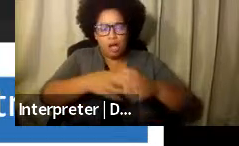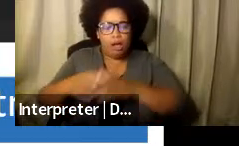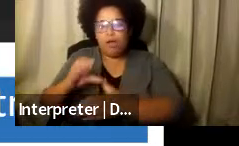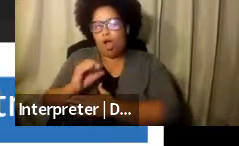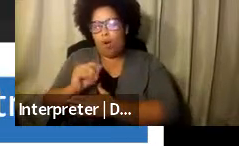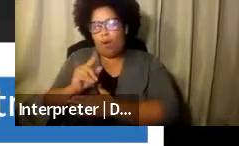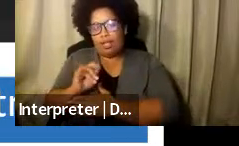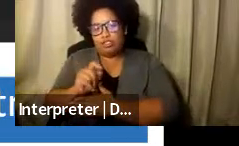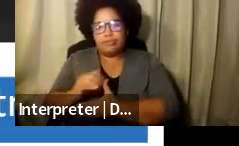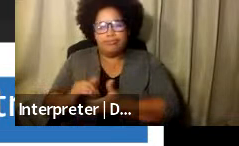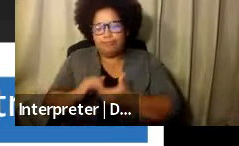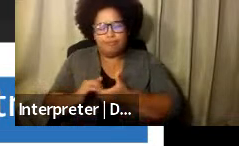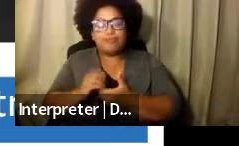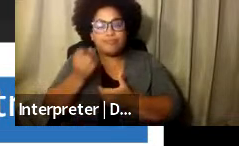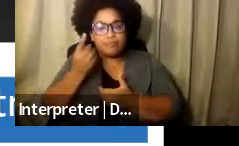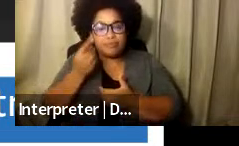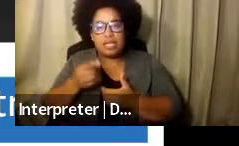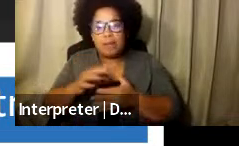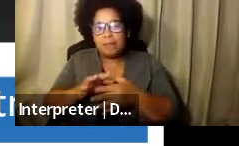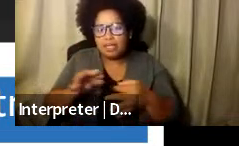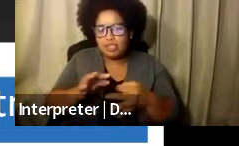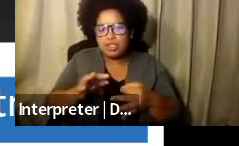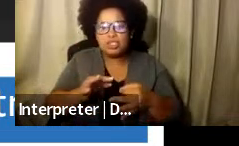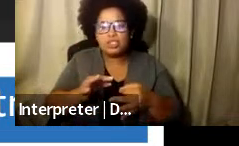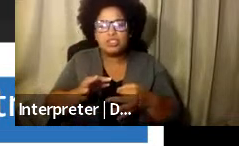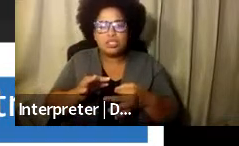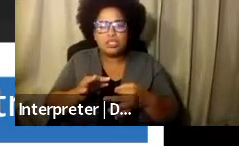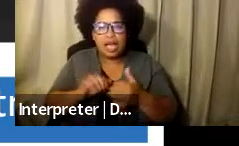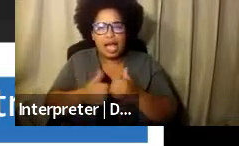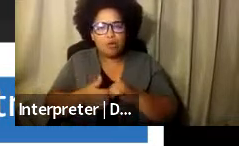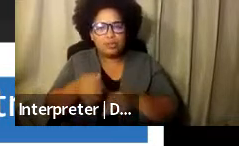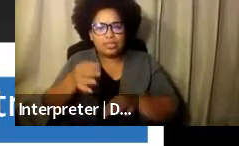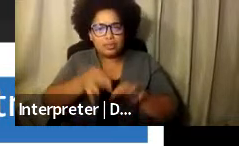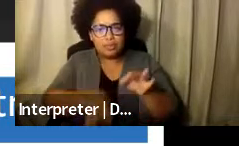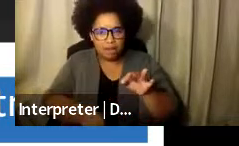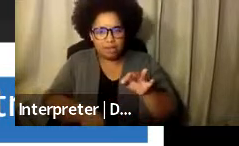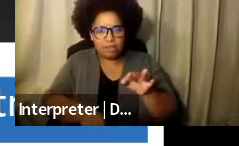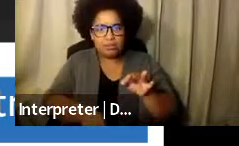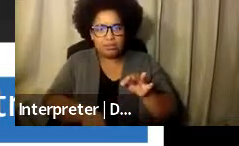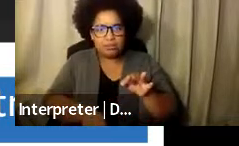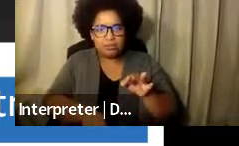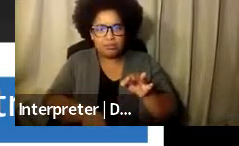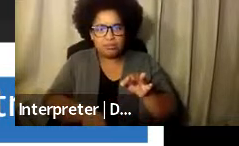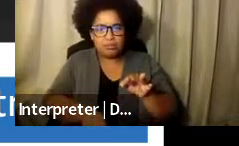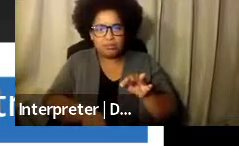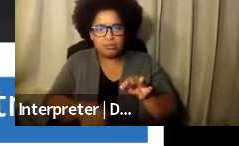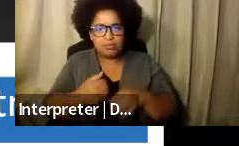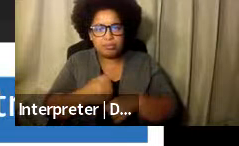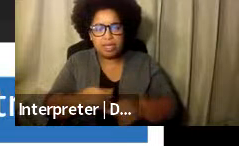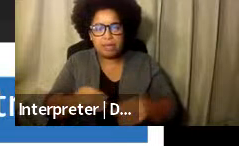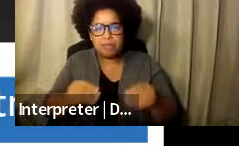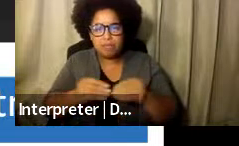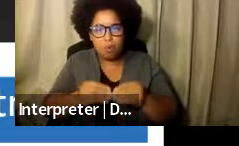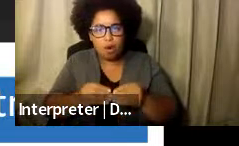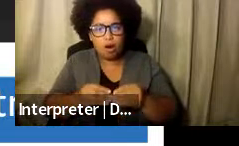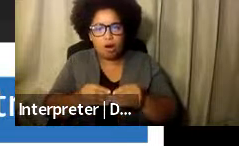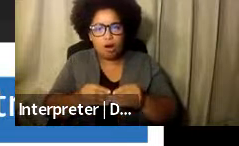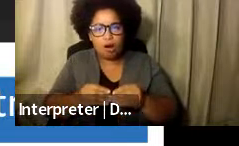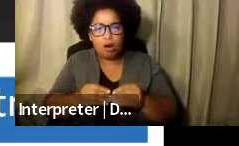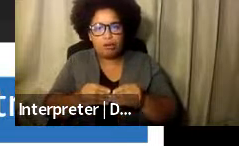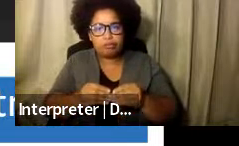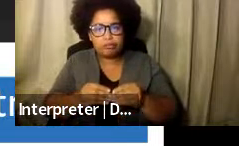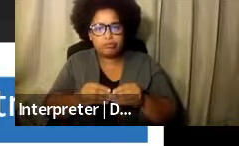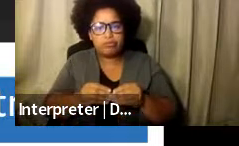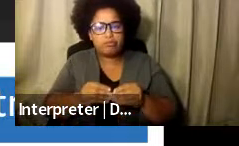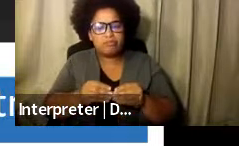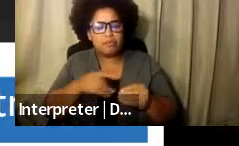here's the message, sort of the uniform message. How do we simplify it? How do we make this more relatable to people in